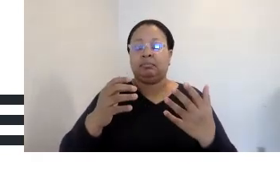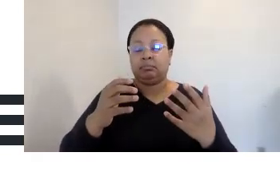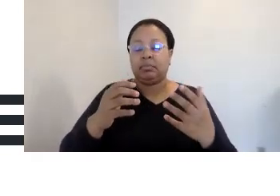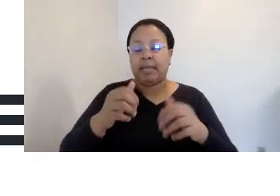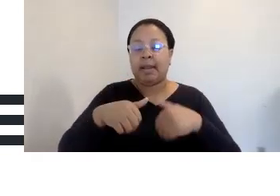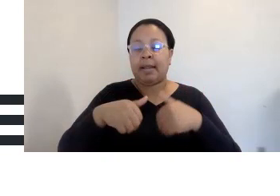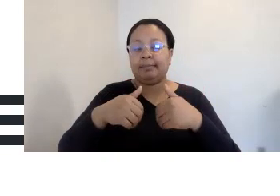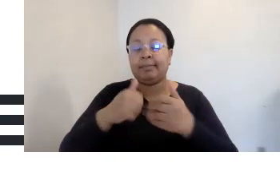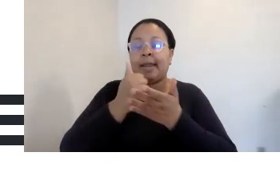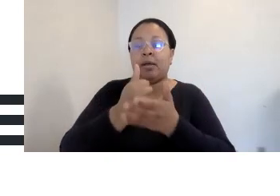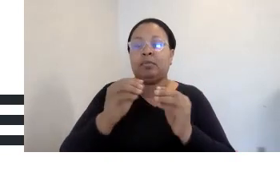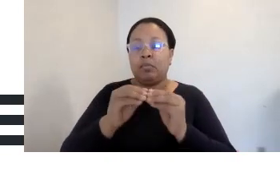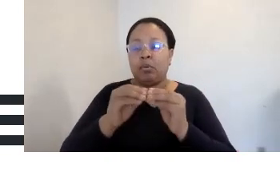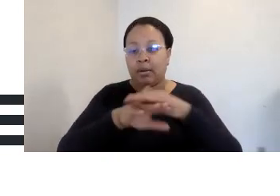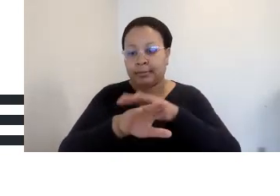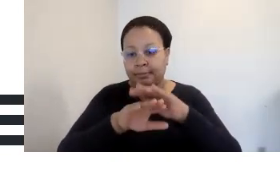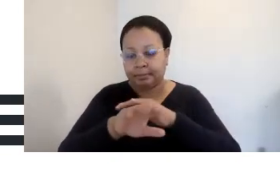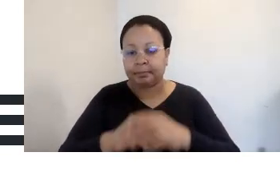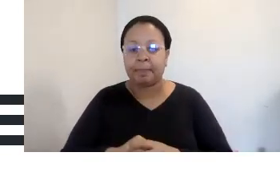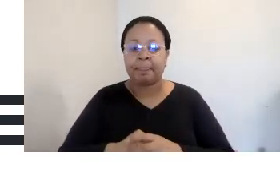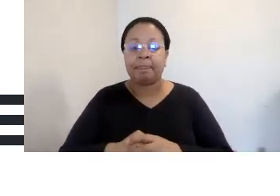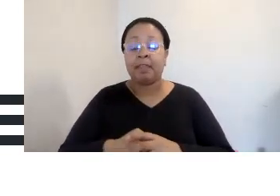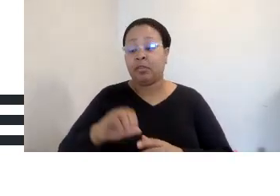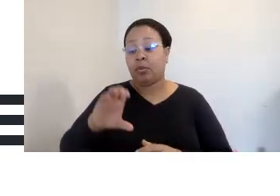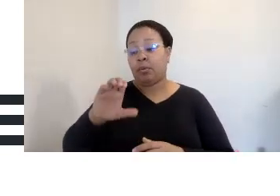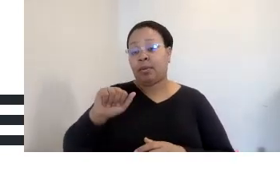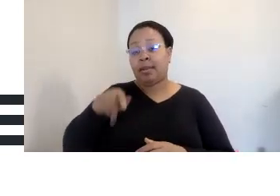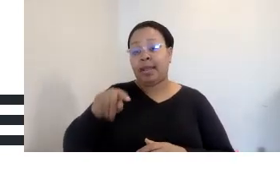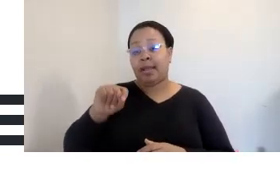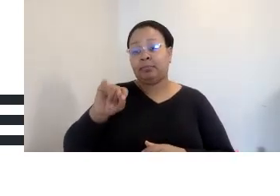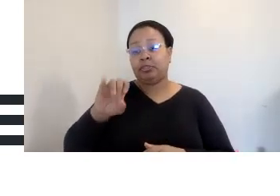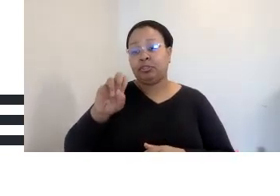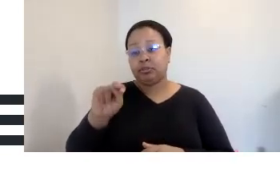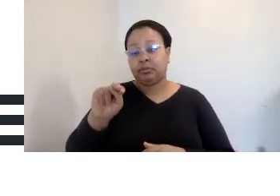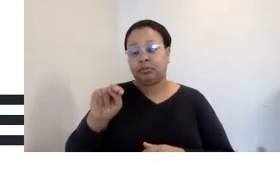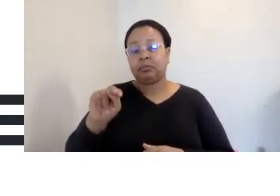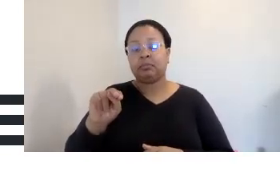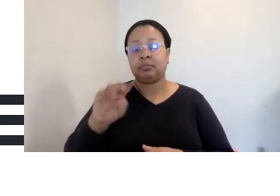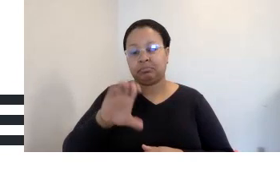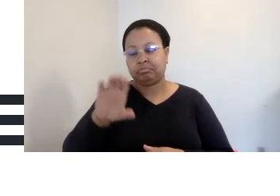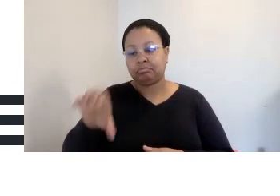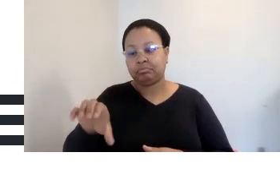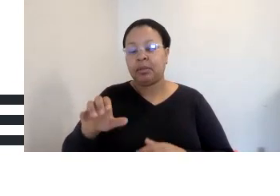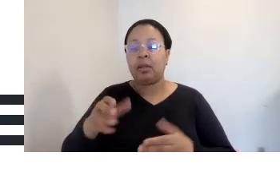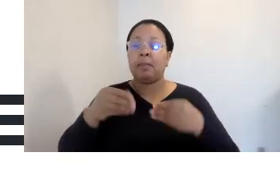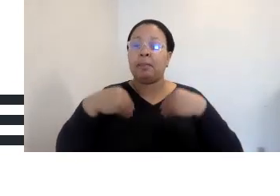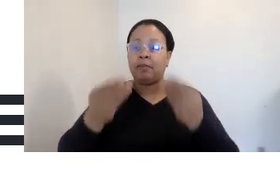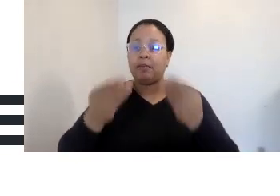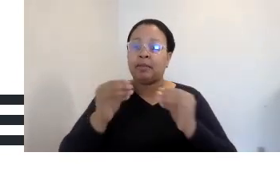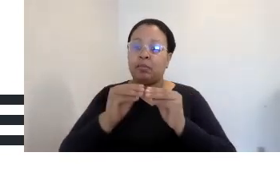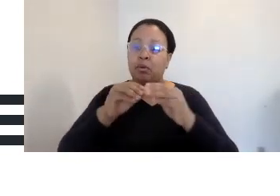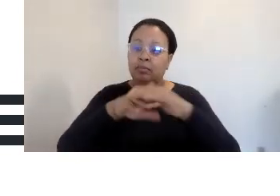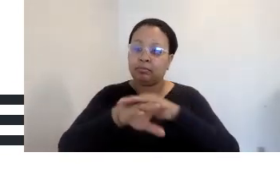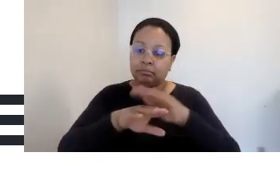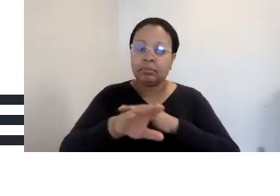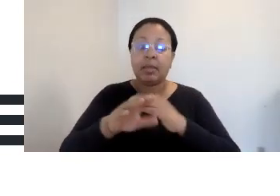said before, cart captioning will provide greater accessibility for people who aren't necessarily